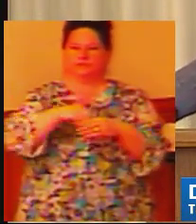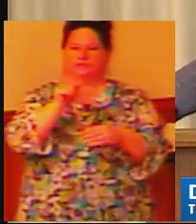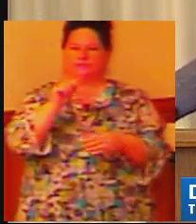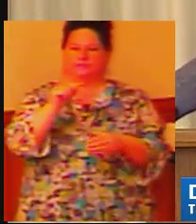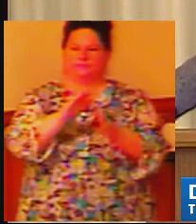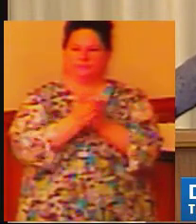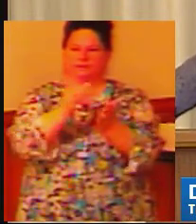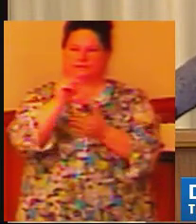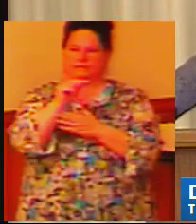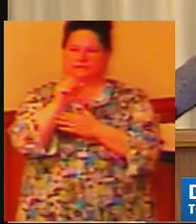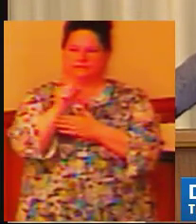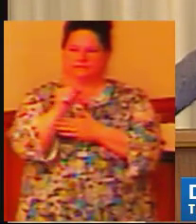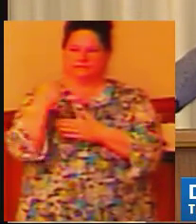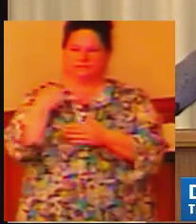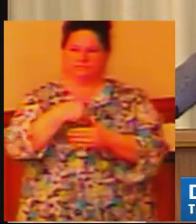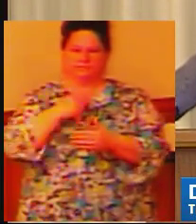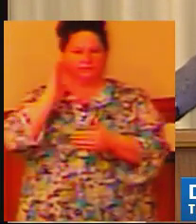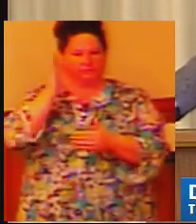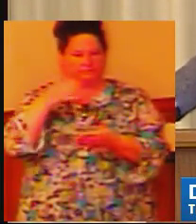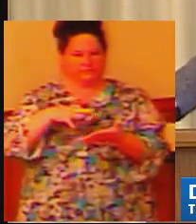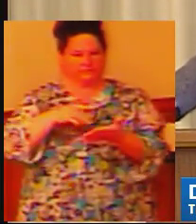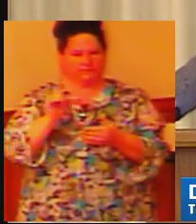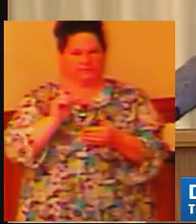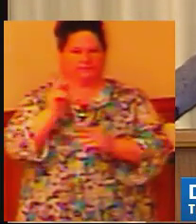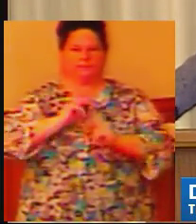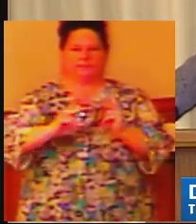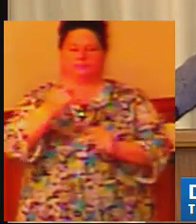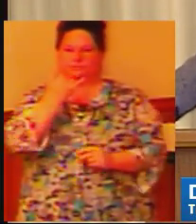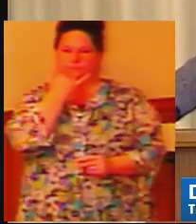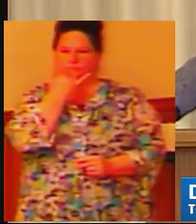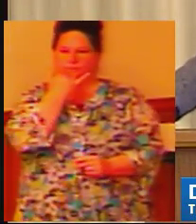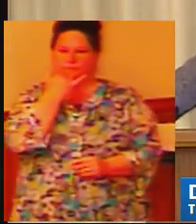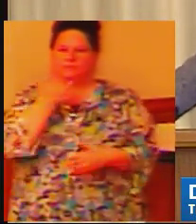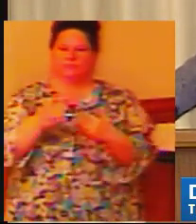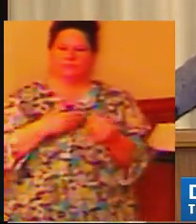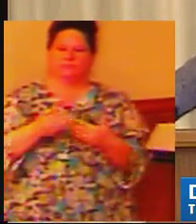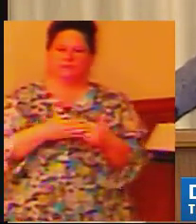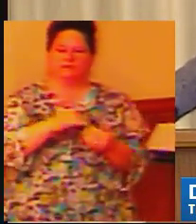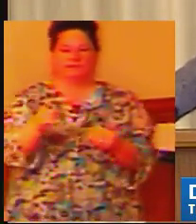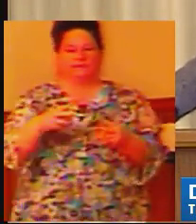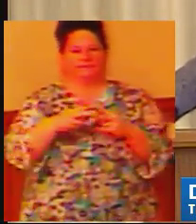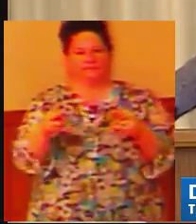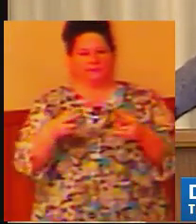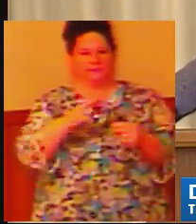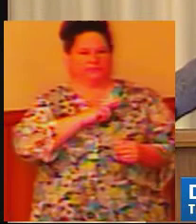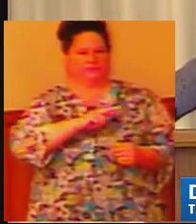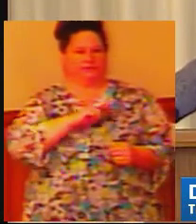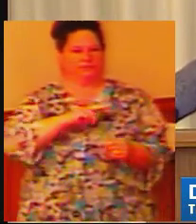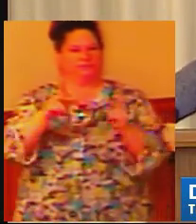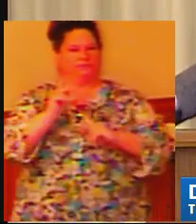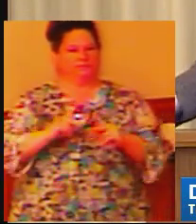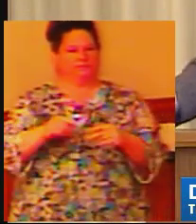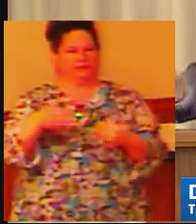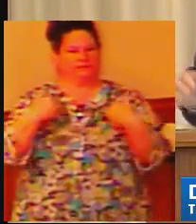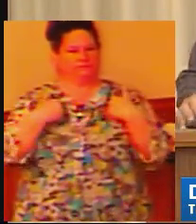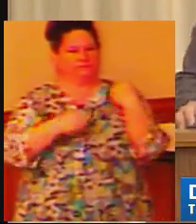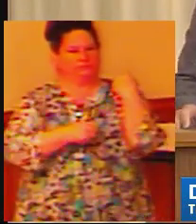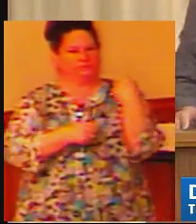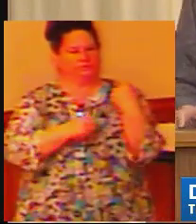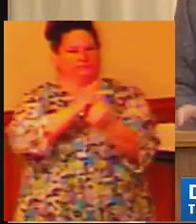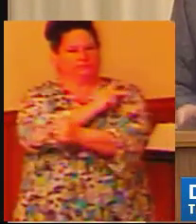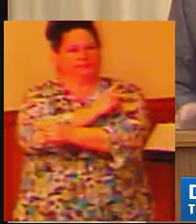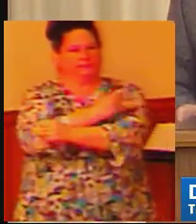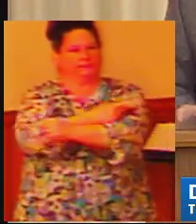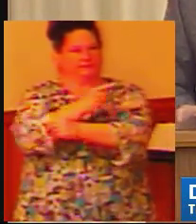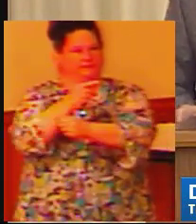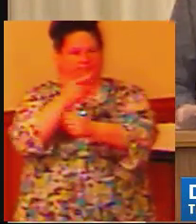at where people were wrong, though they were very, very religious. They had strong beliefs, and they